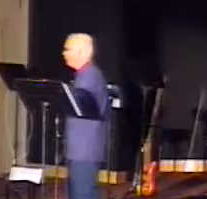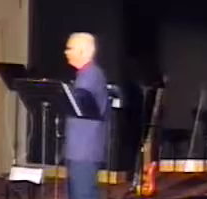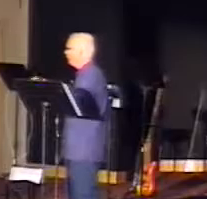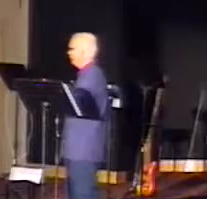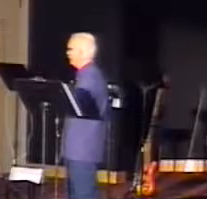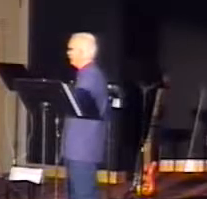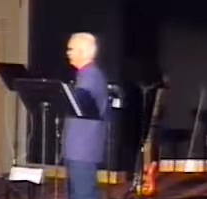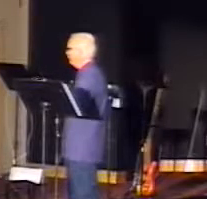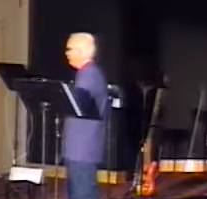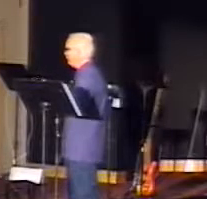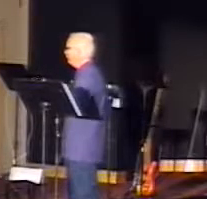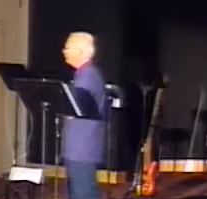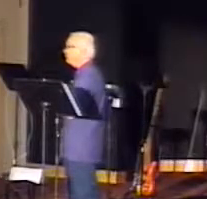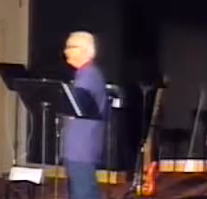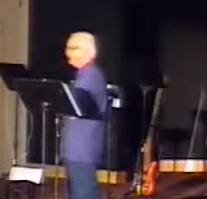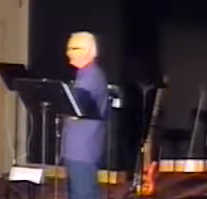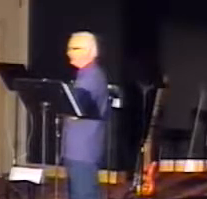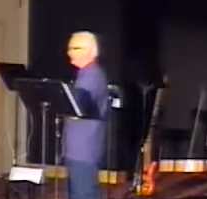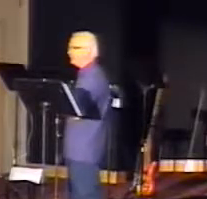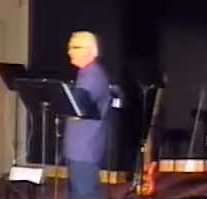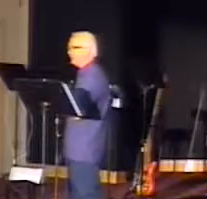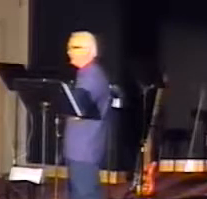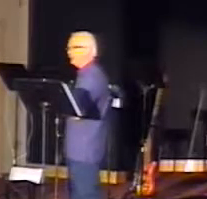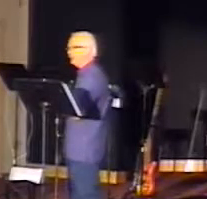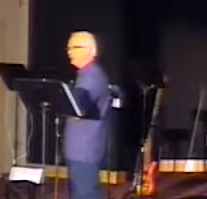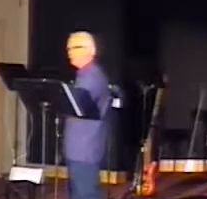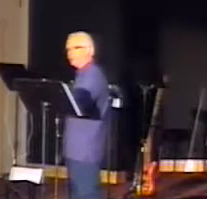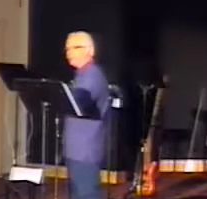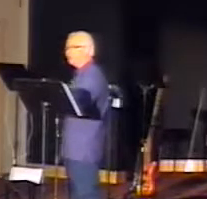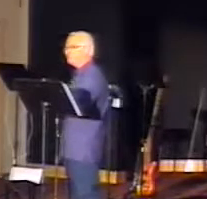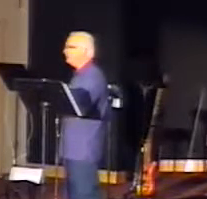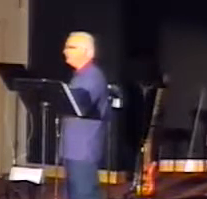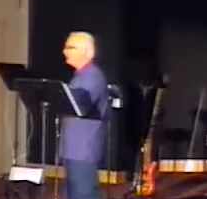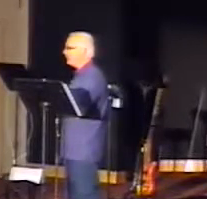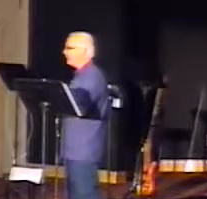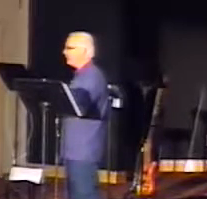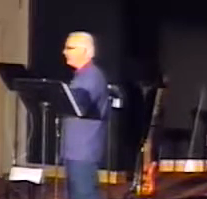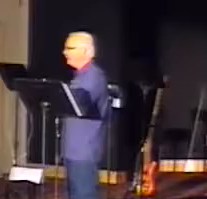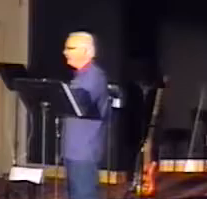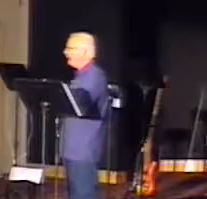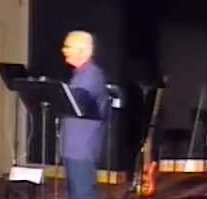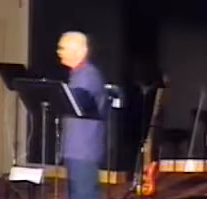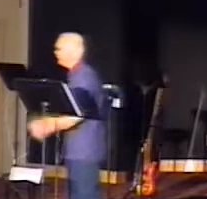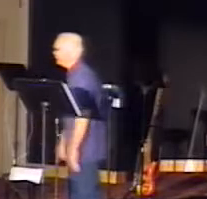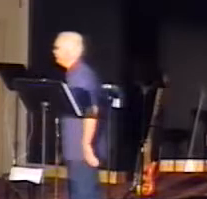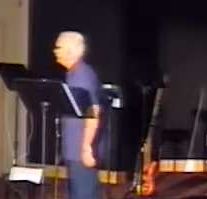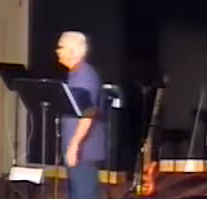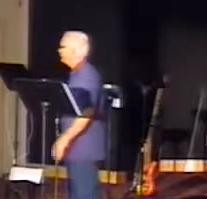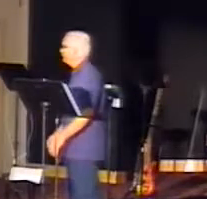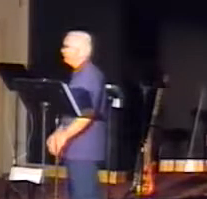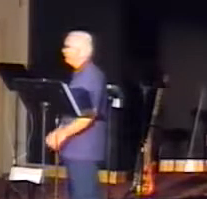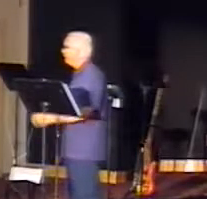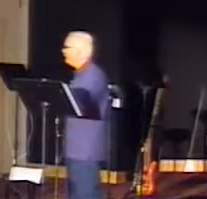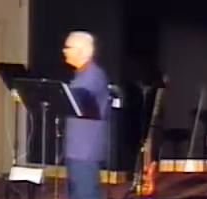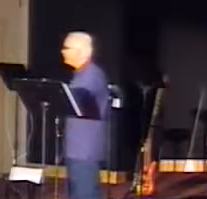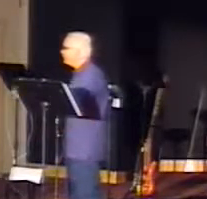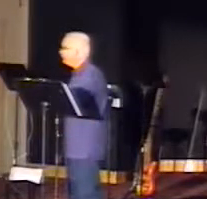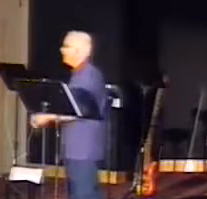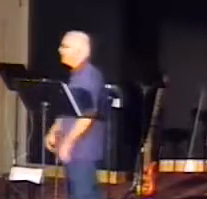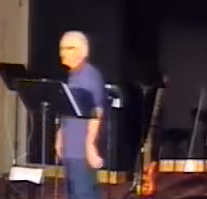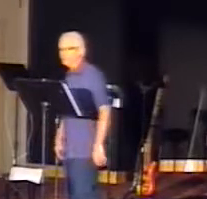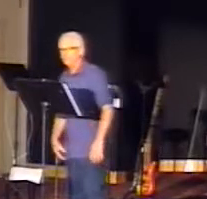two people who were looking for Jesus that summer. And God put it there. Now, I didn't like it, but man, there